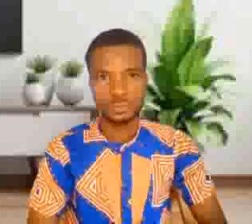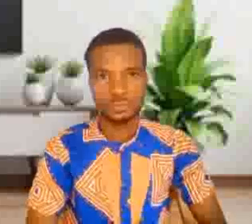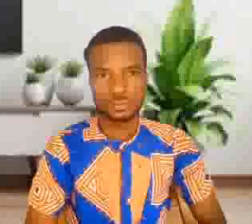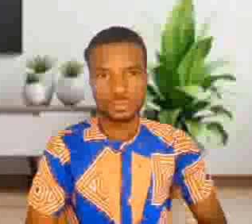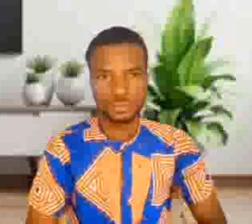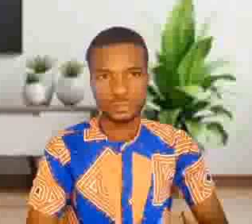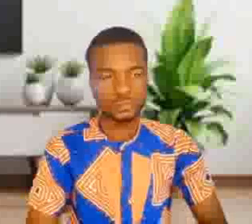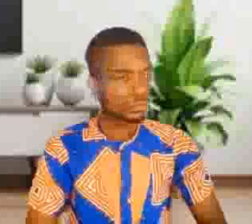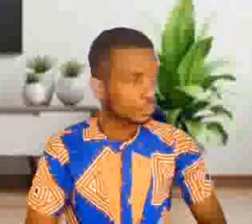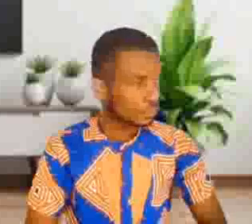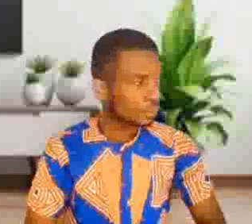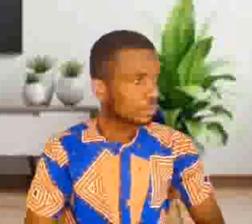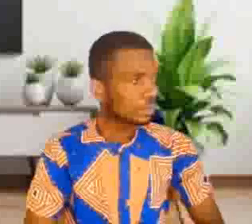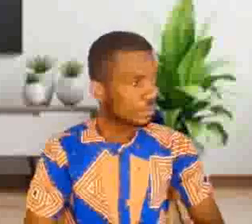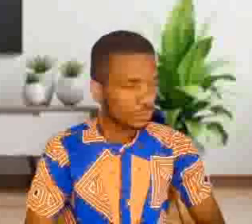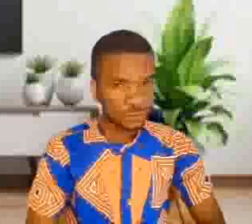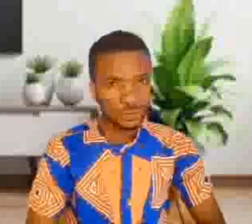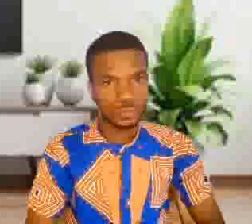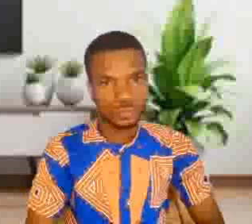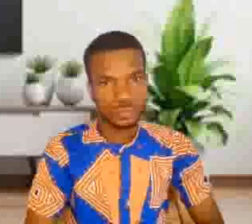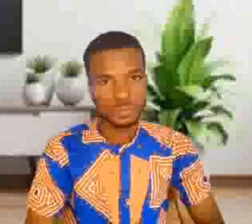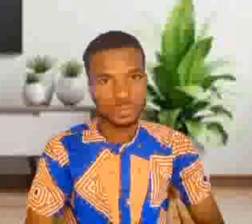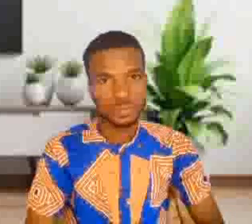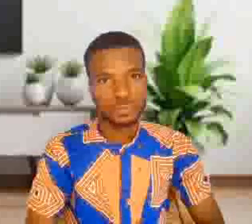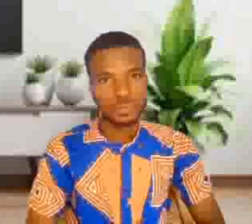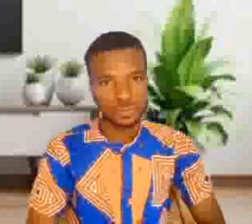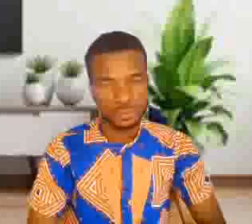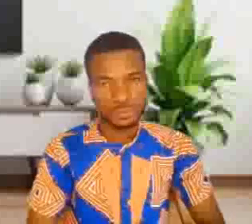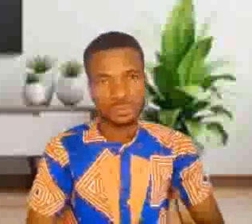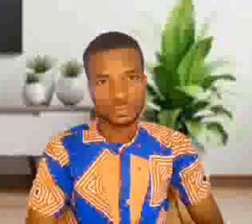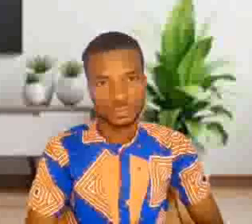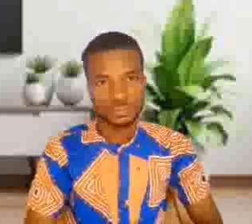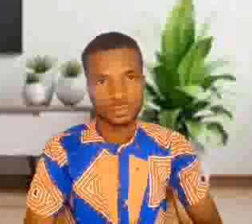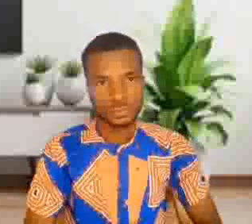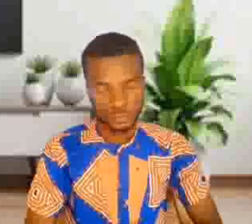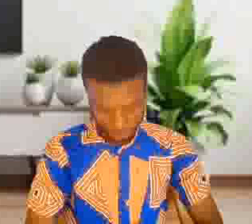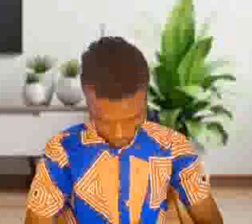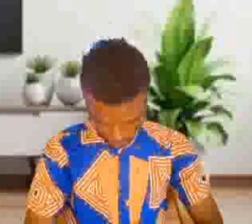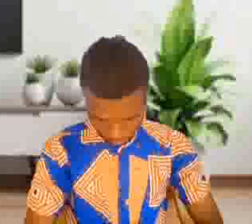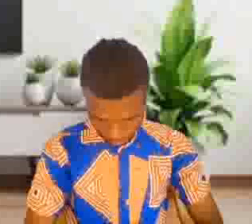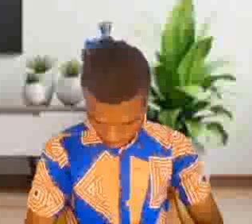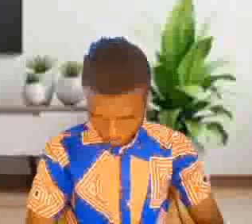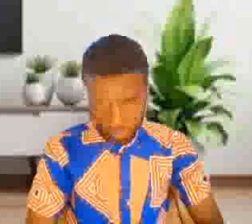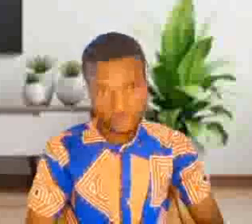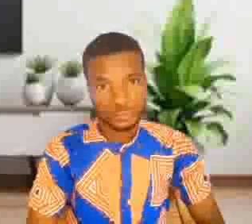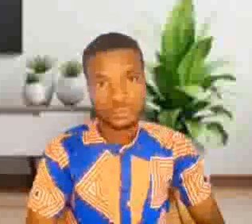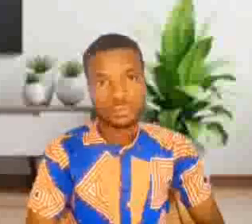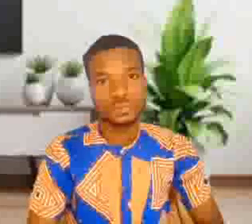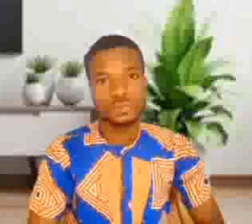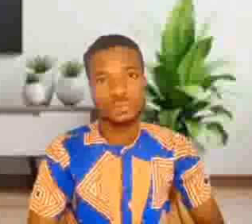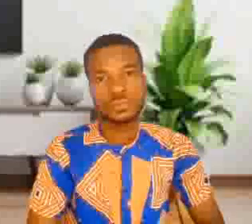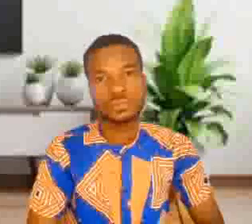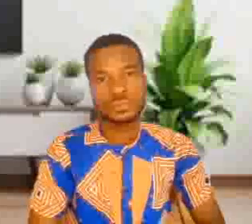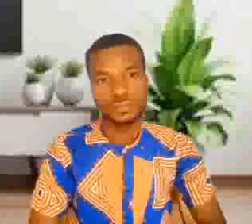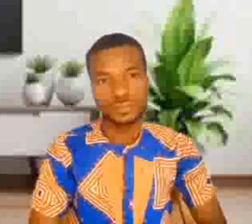the spirit of the man. He hid that life in the midst of the garden for the man to take so that he will have